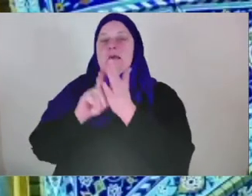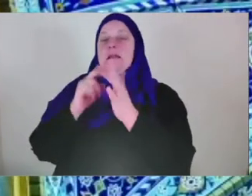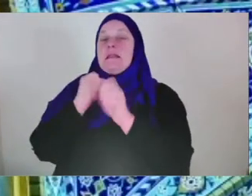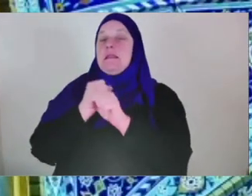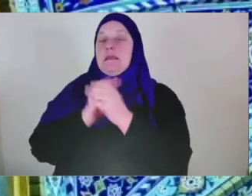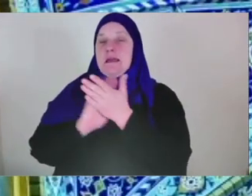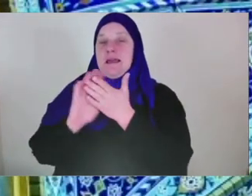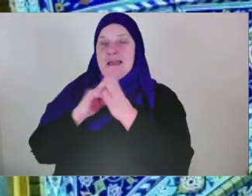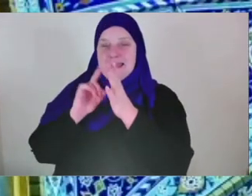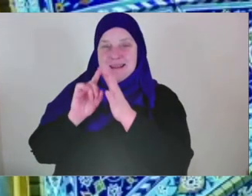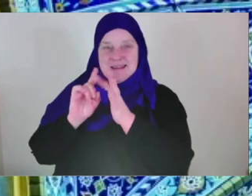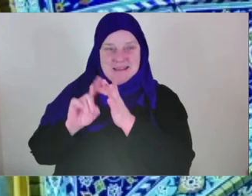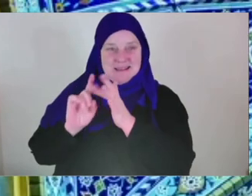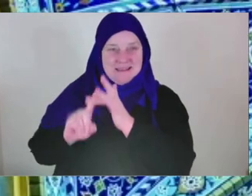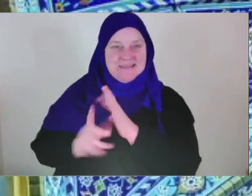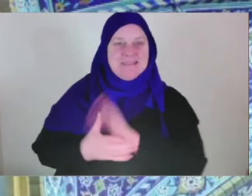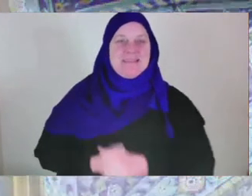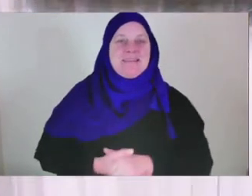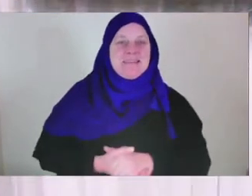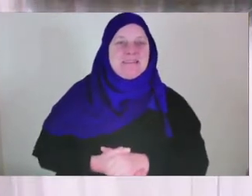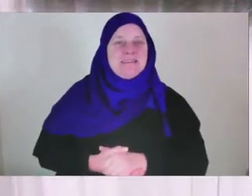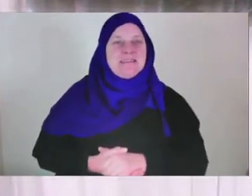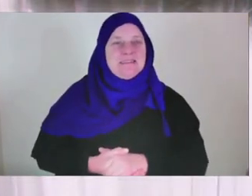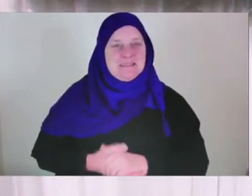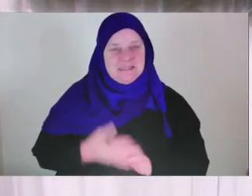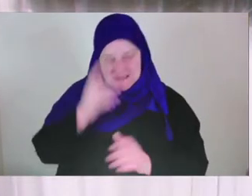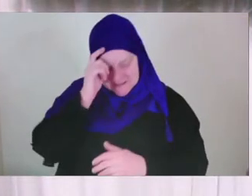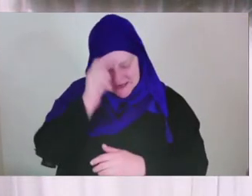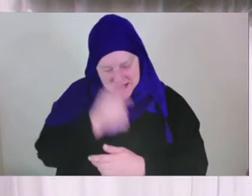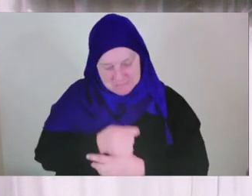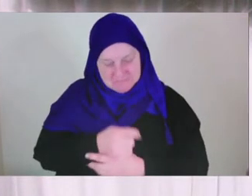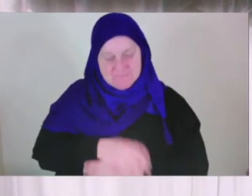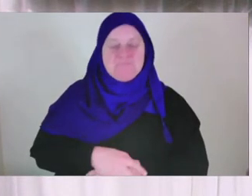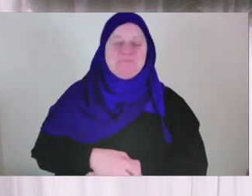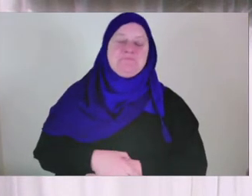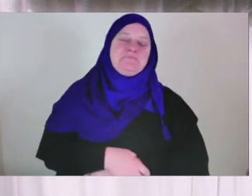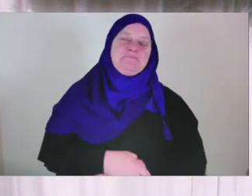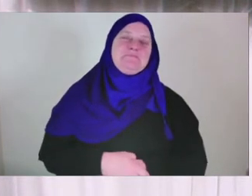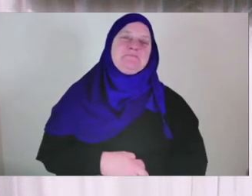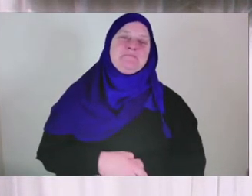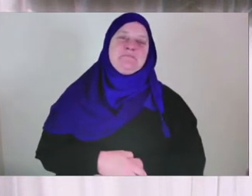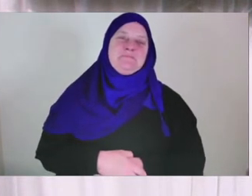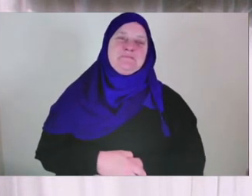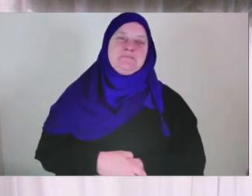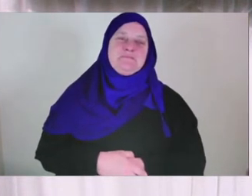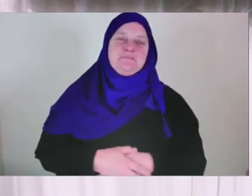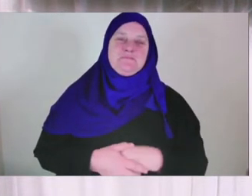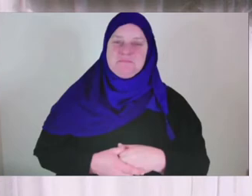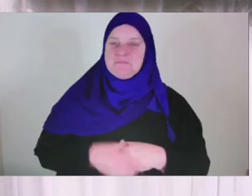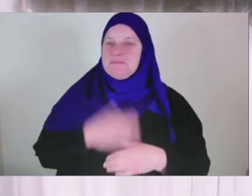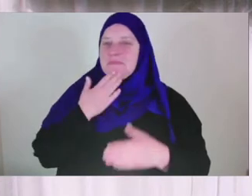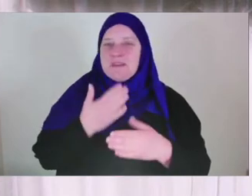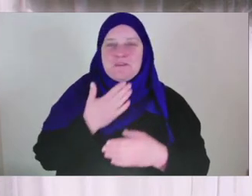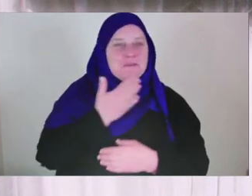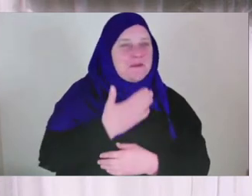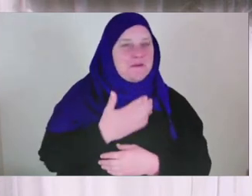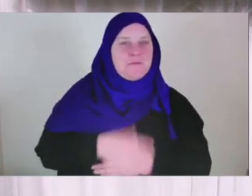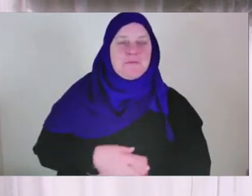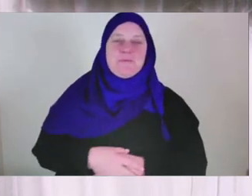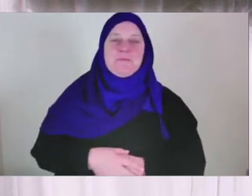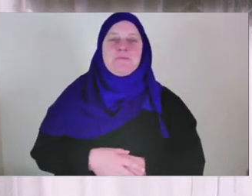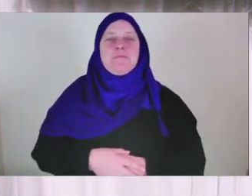both. Thank you very much for joining us. Thank you, Sheikh. Thank you, Sheikh Mansour, for joining us as well. I know